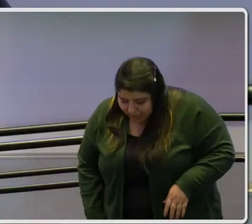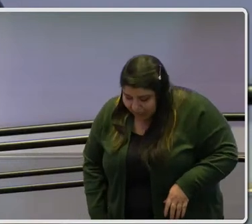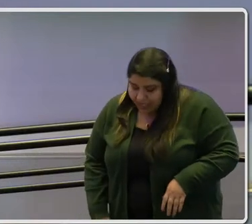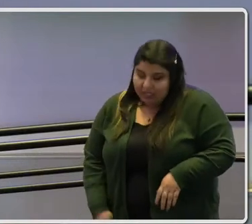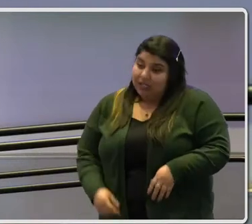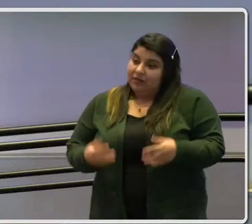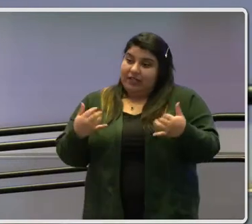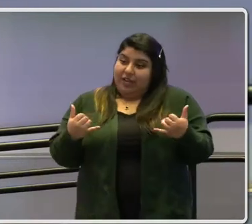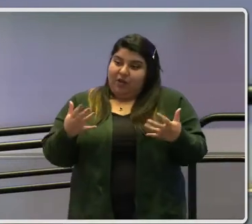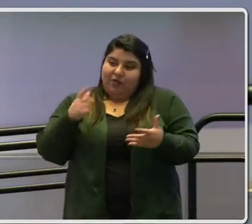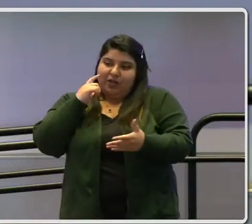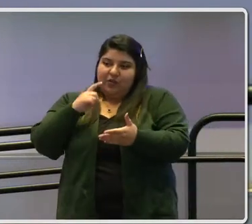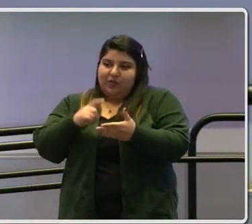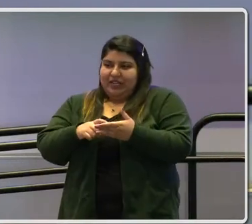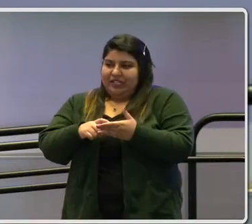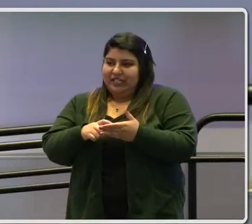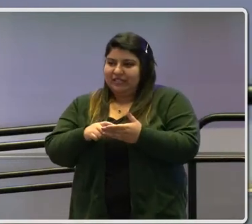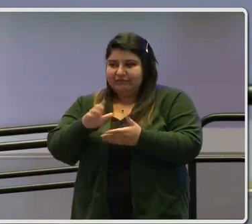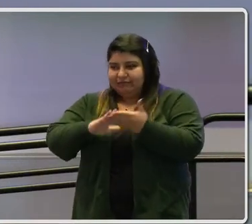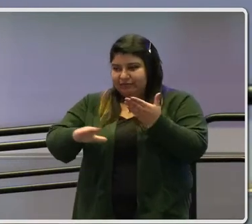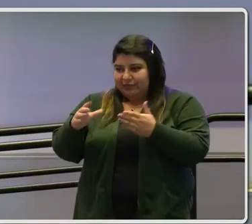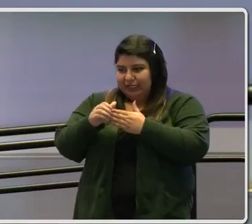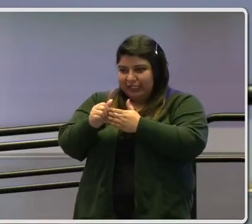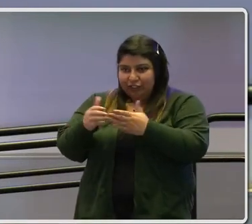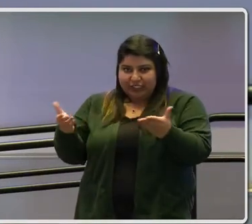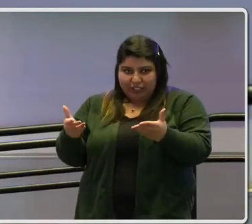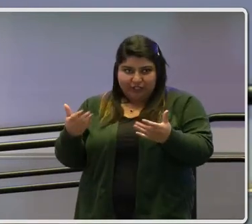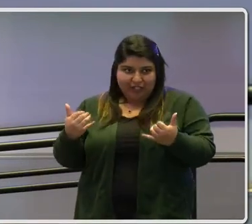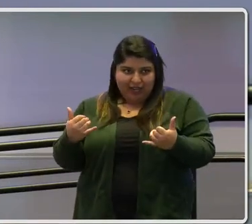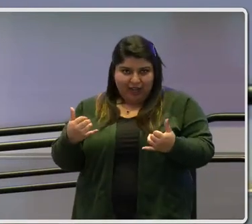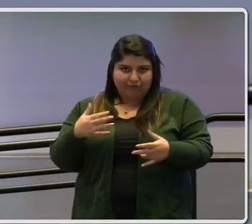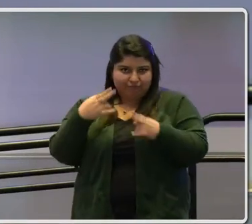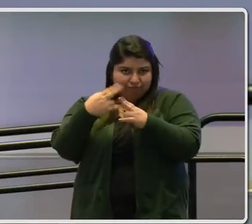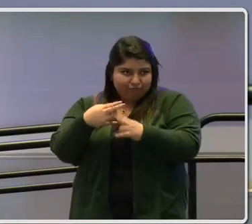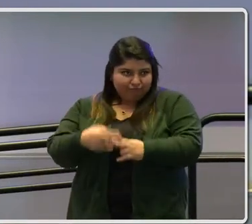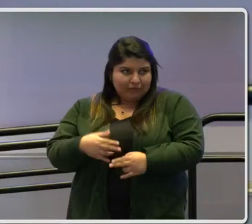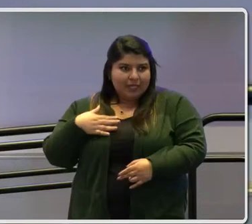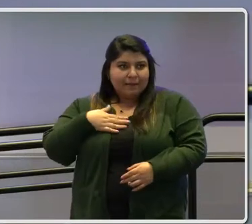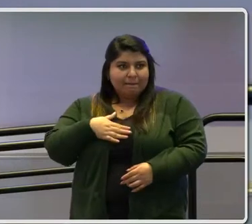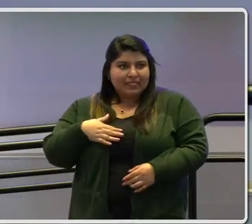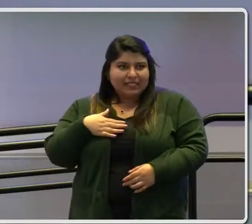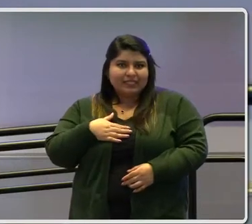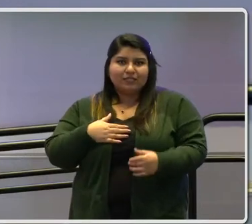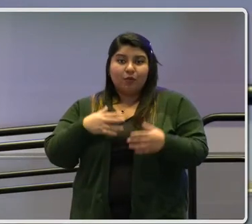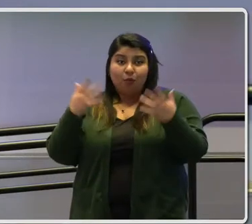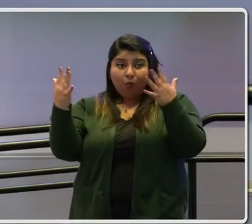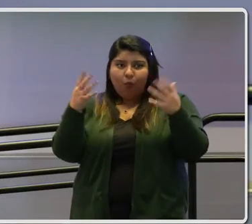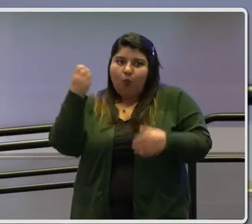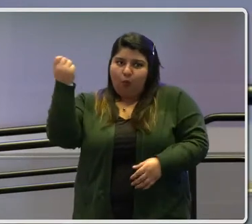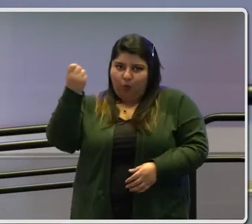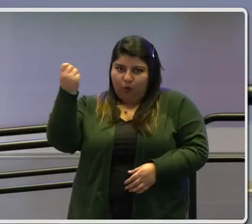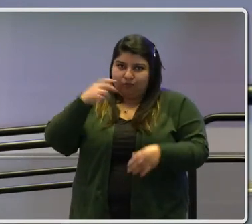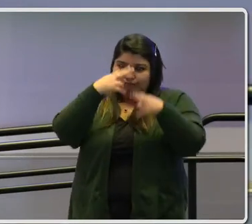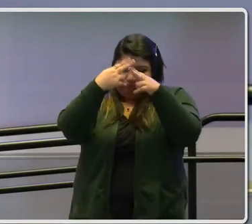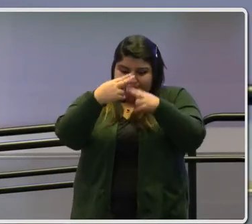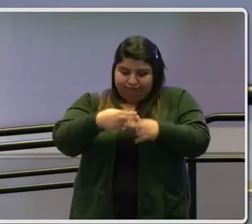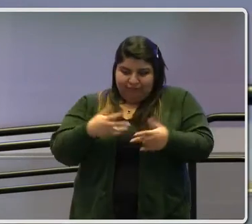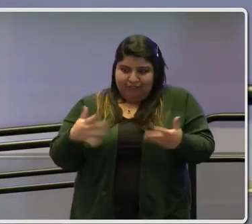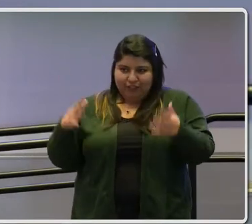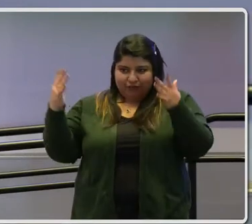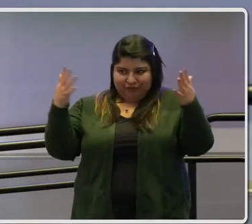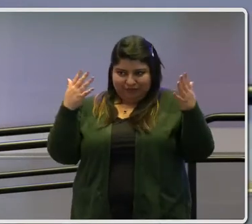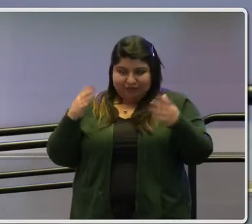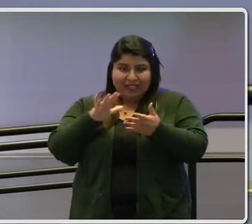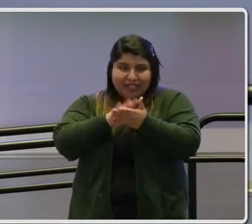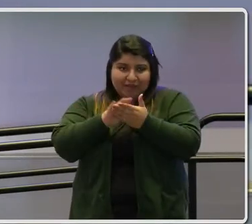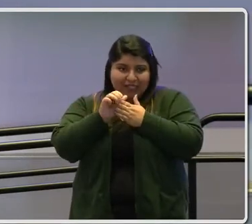to thank and recognize the following college leaders in attendance with us today. Please hold your applause until all names have been shared. Campus